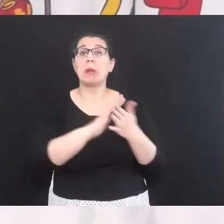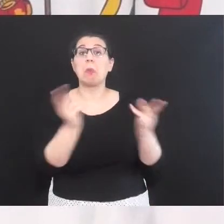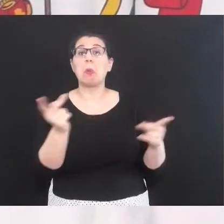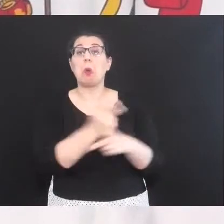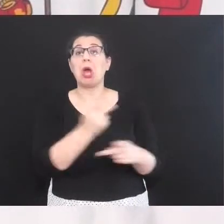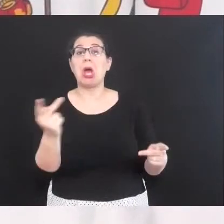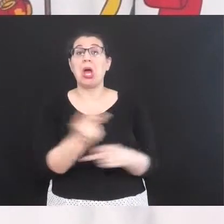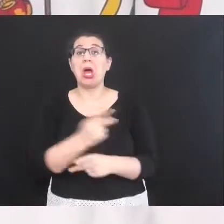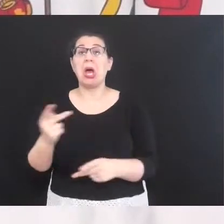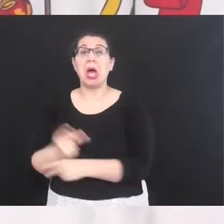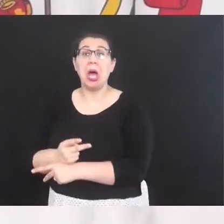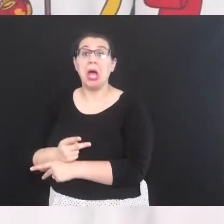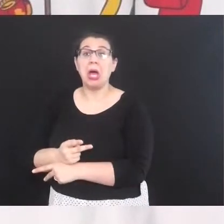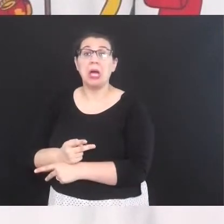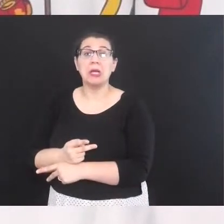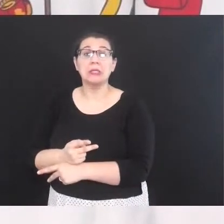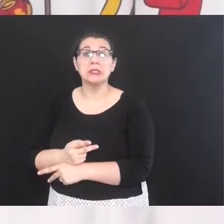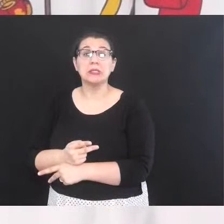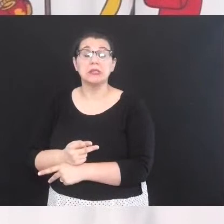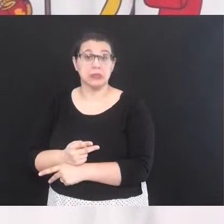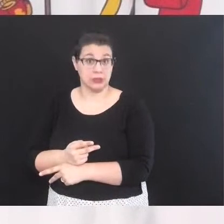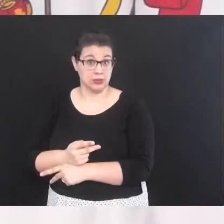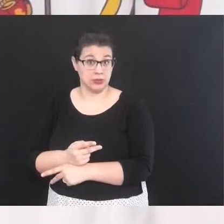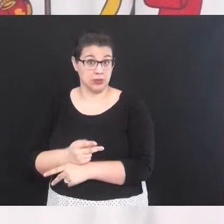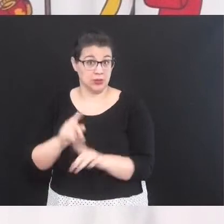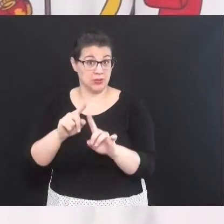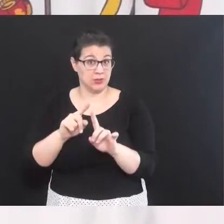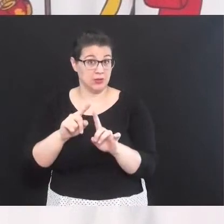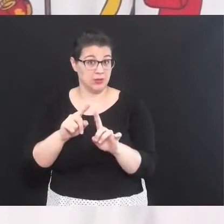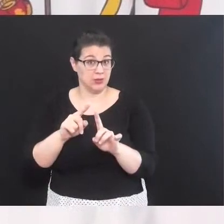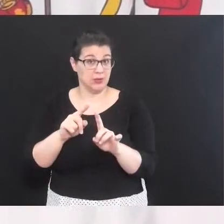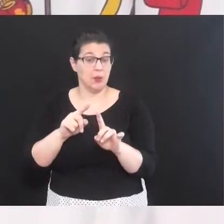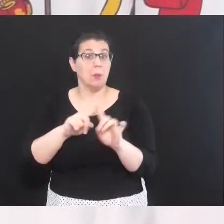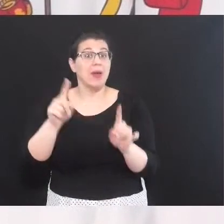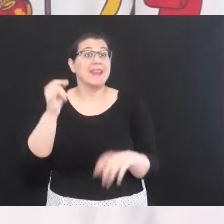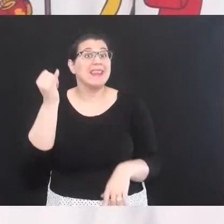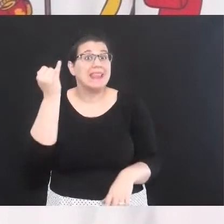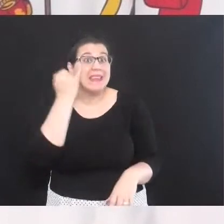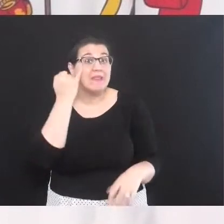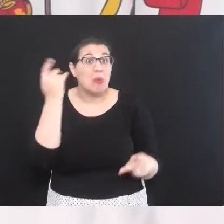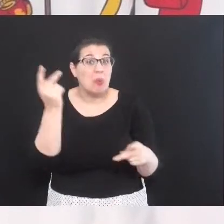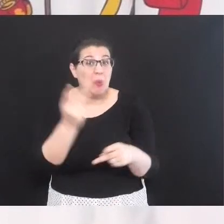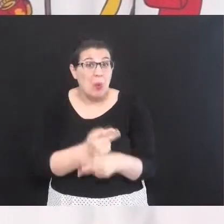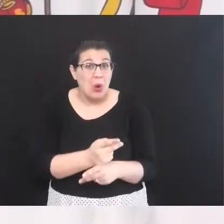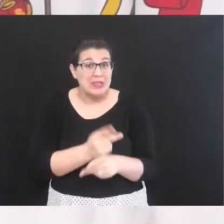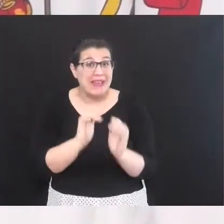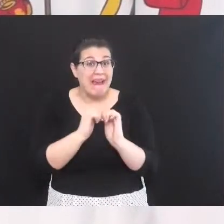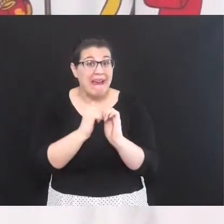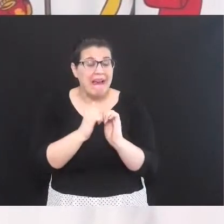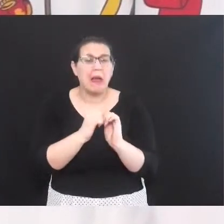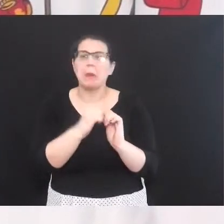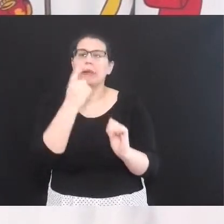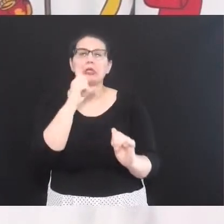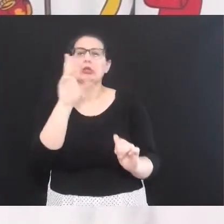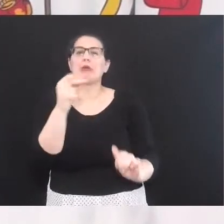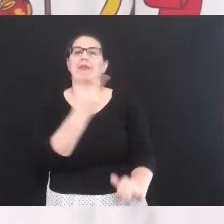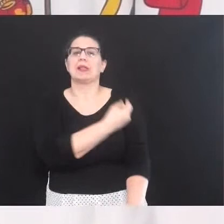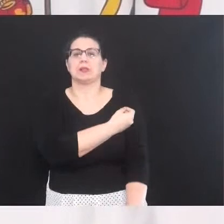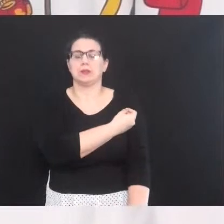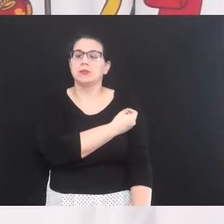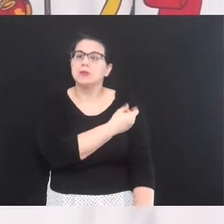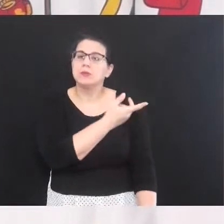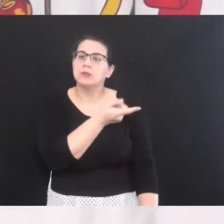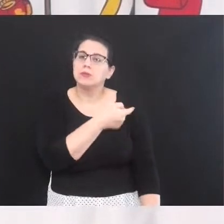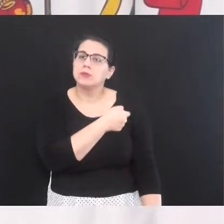way things are going to get worse is if we continue to not get vaccinated. Without any